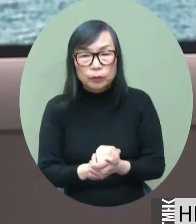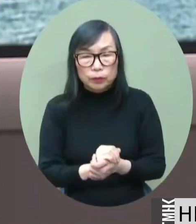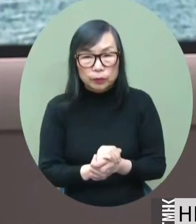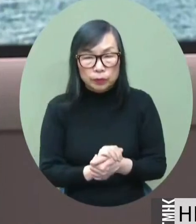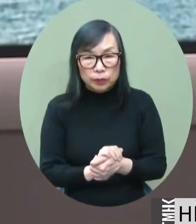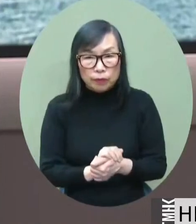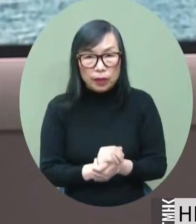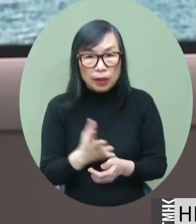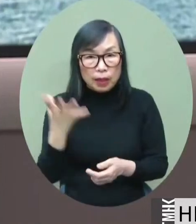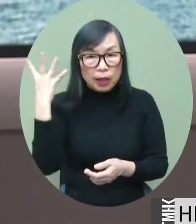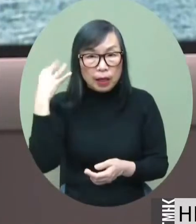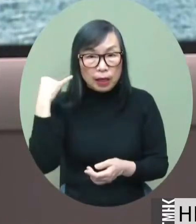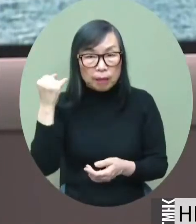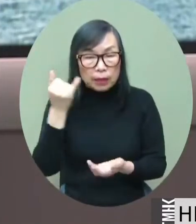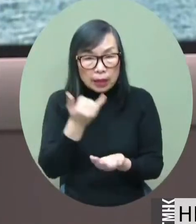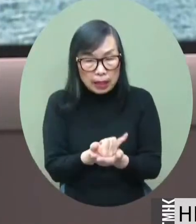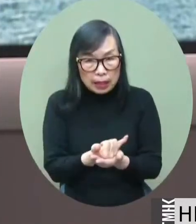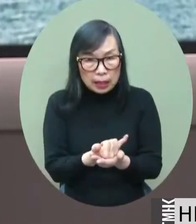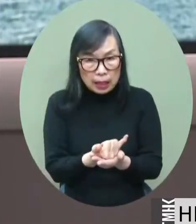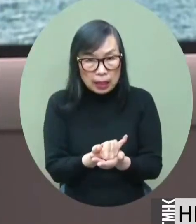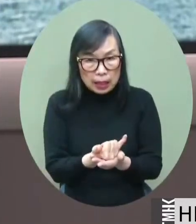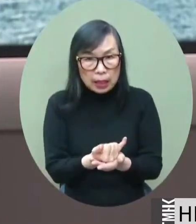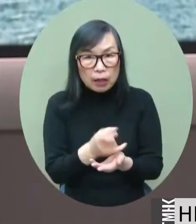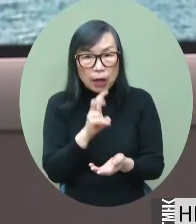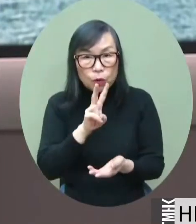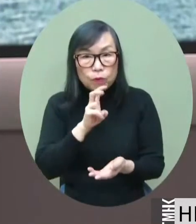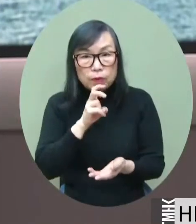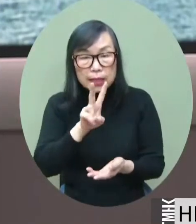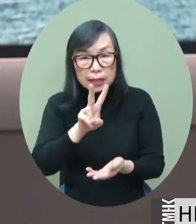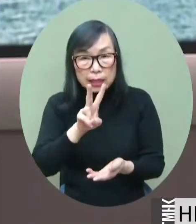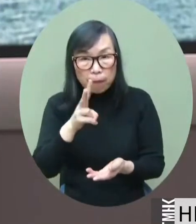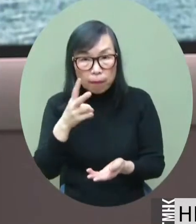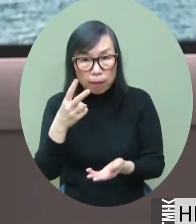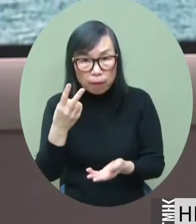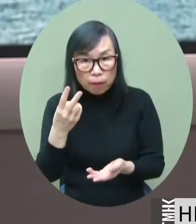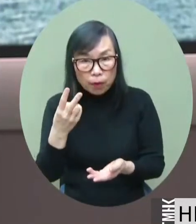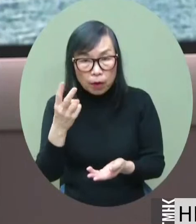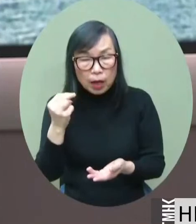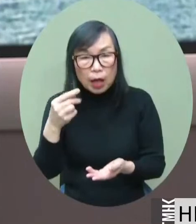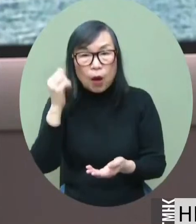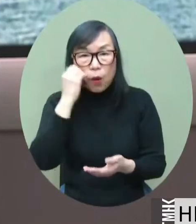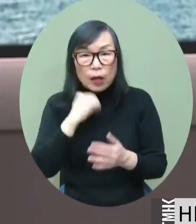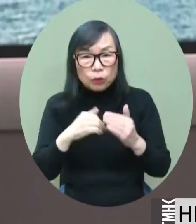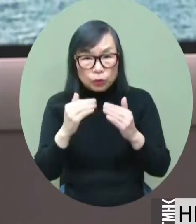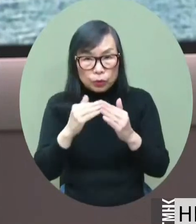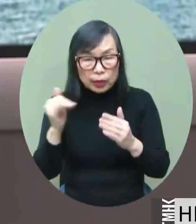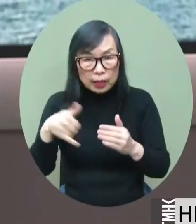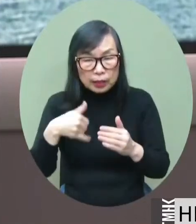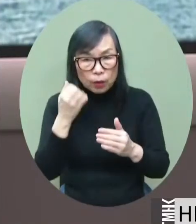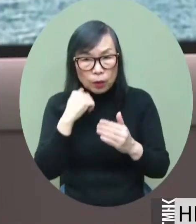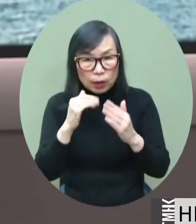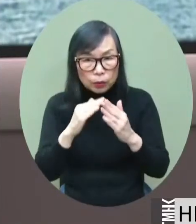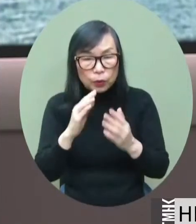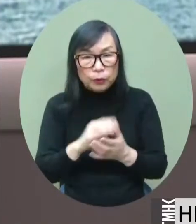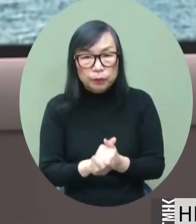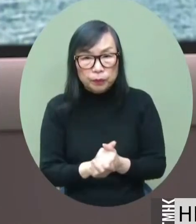and 99. For those who died yesterday, 26 came from care homes.